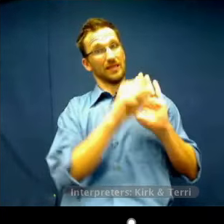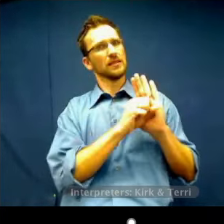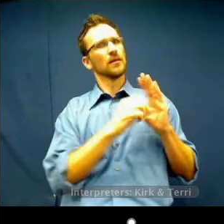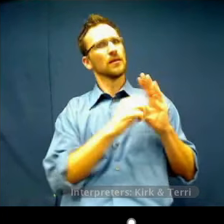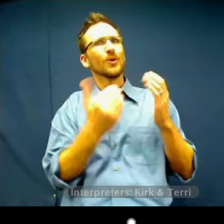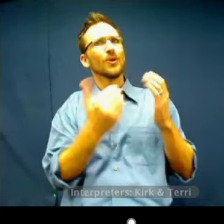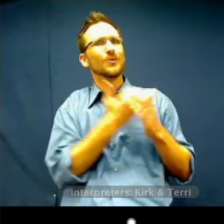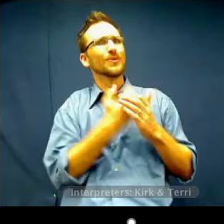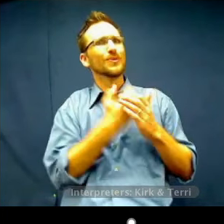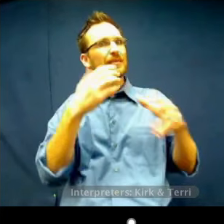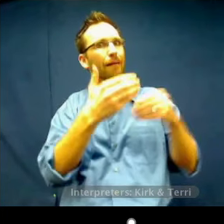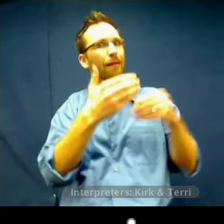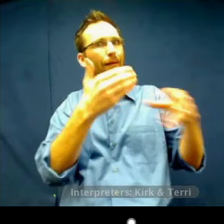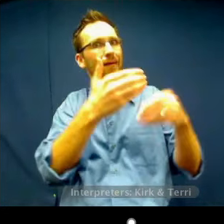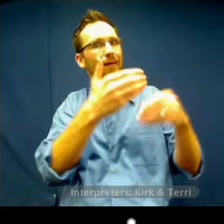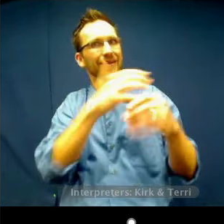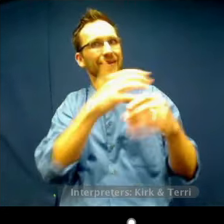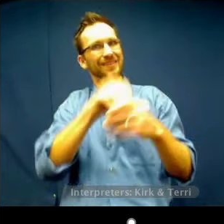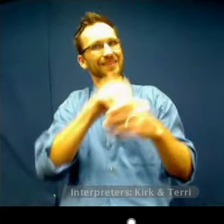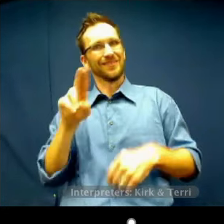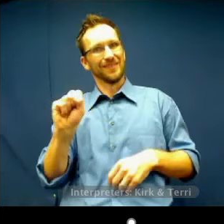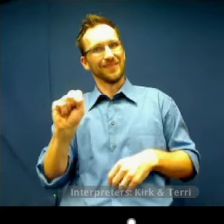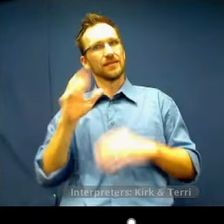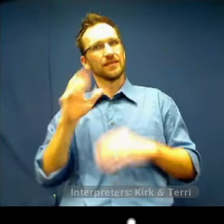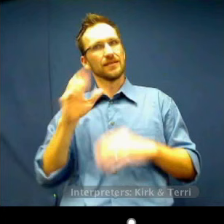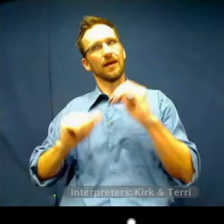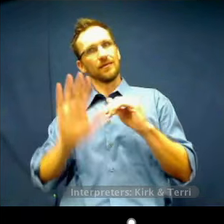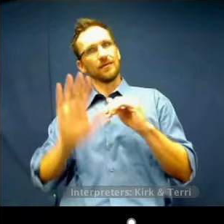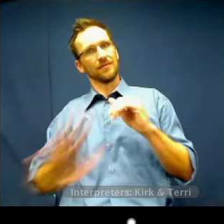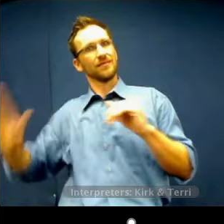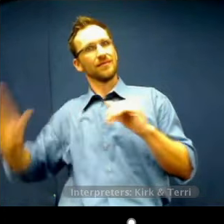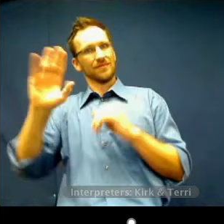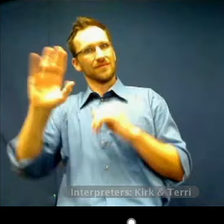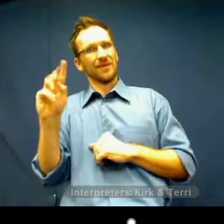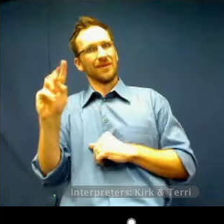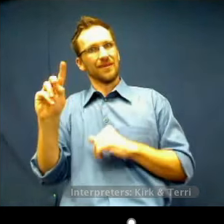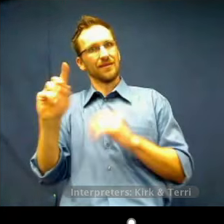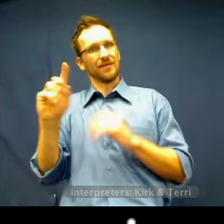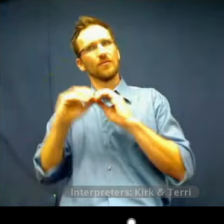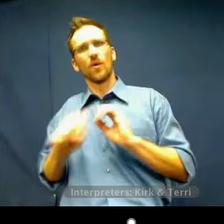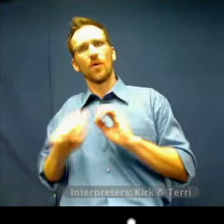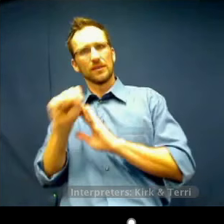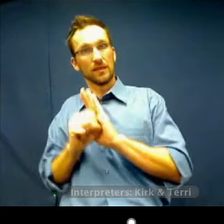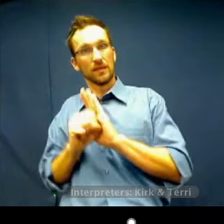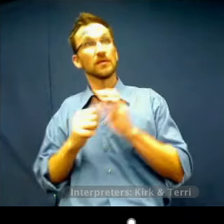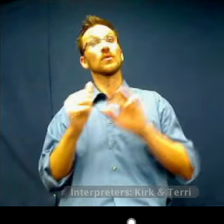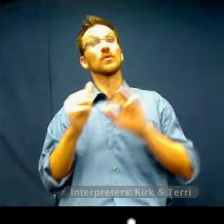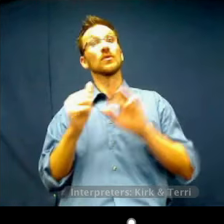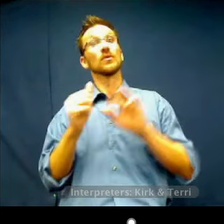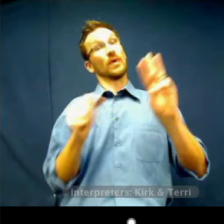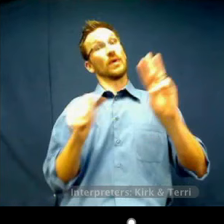states, than Maryland, and many of them are what we call community property states.